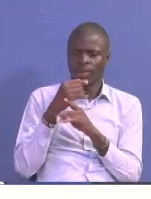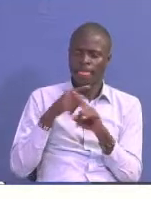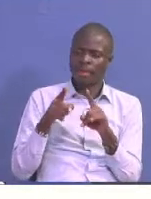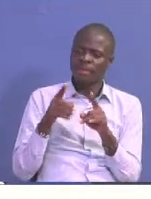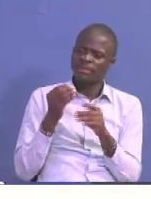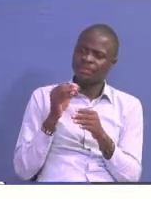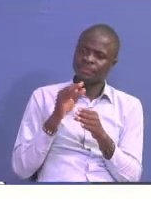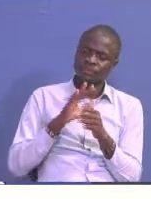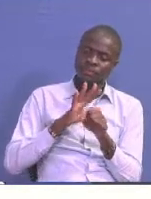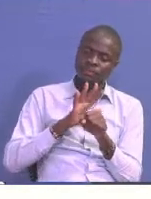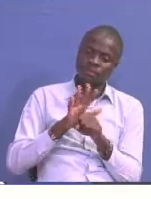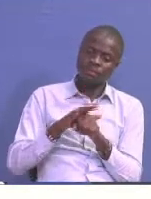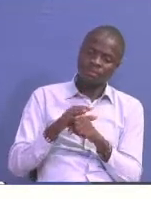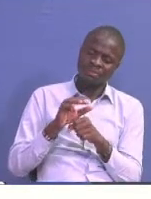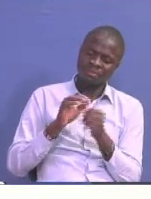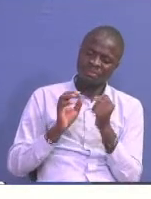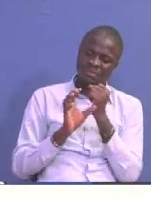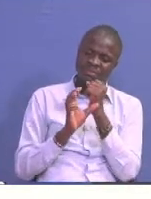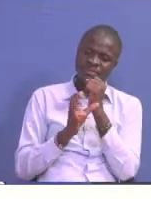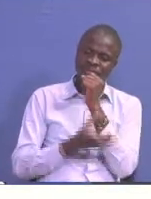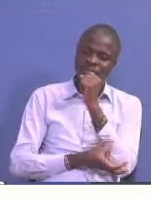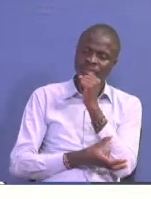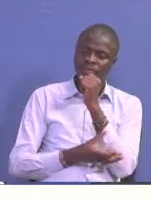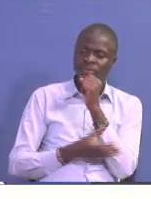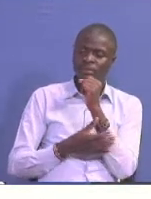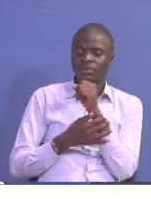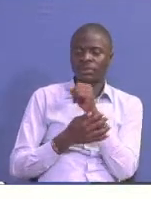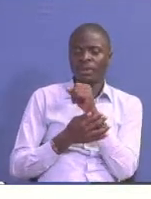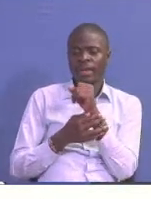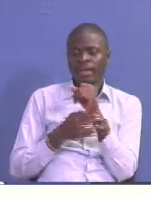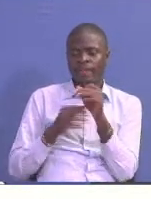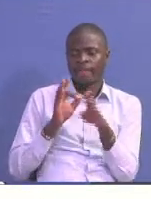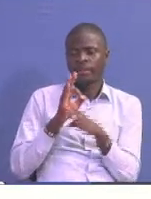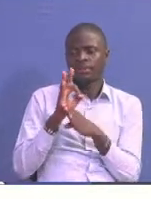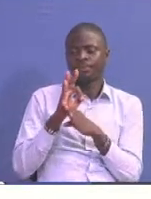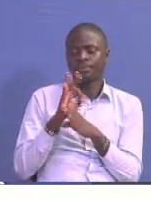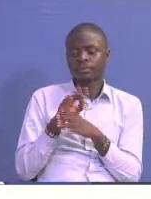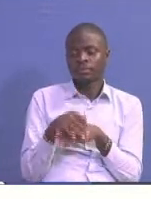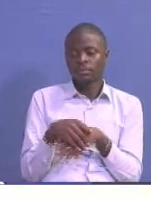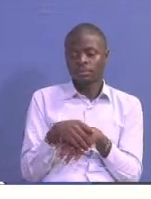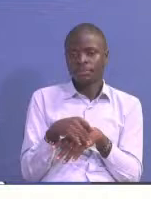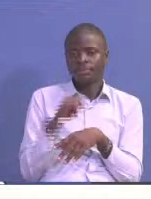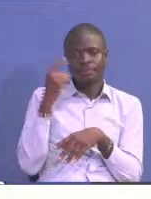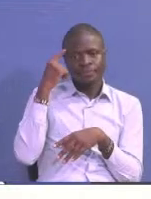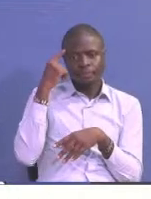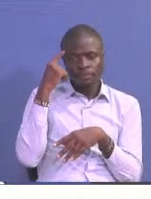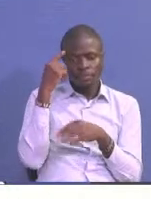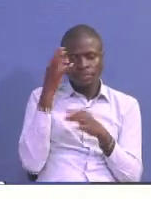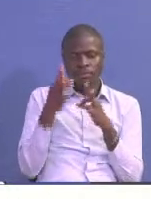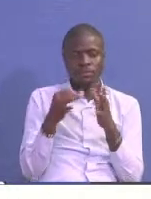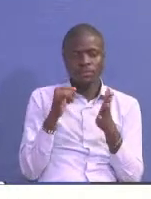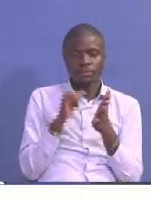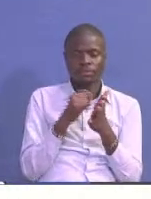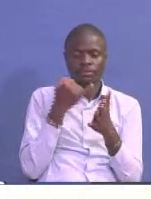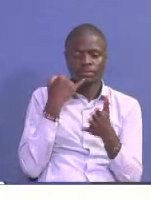funded in the budget. Can its budget be raised? I think if that is